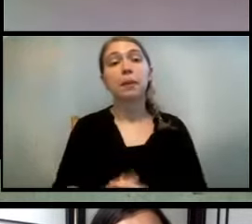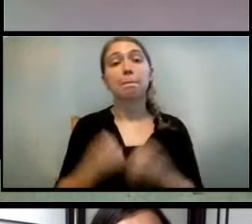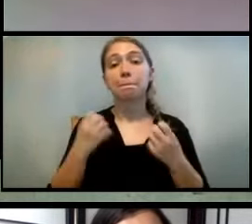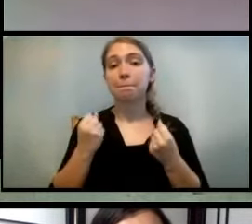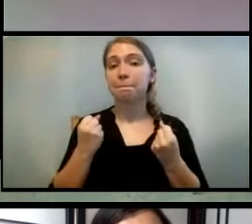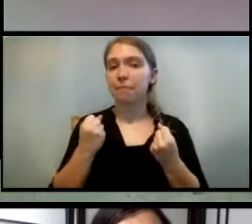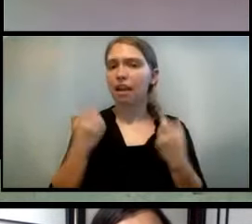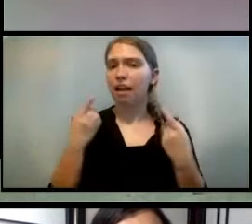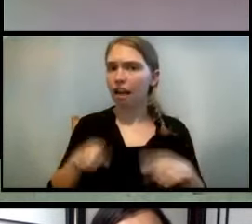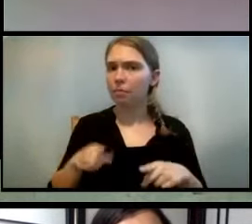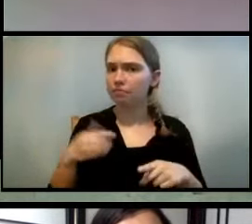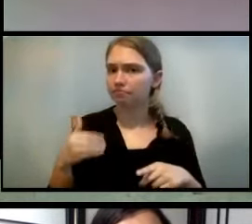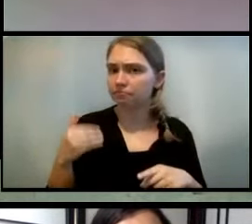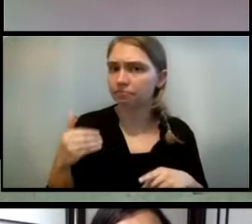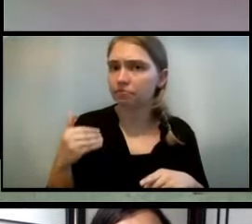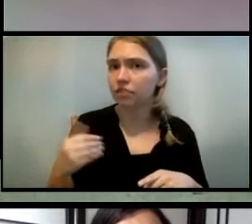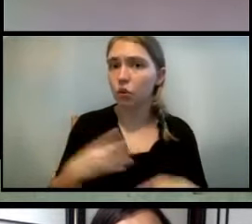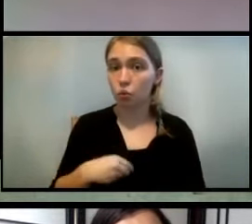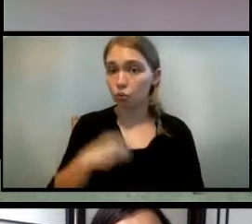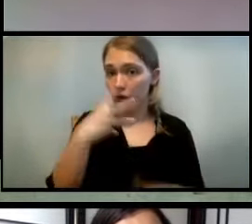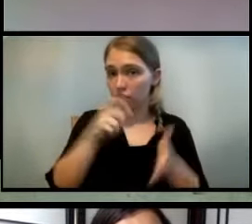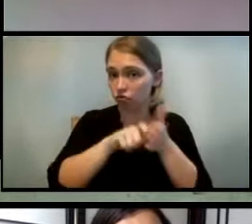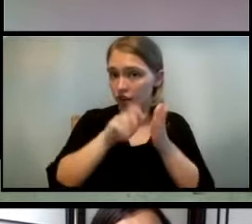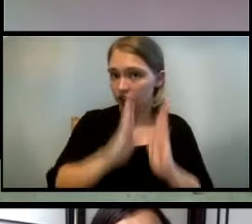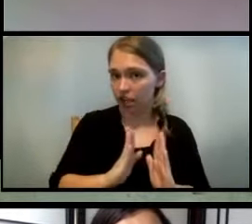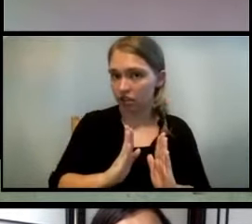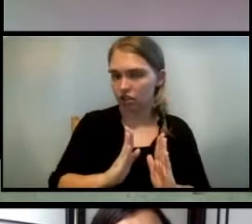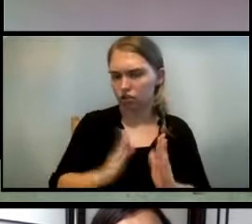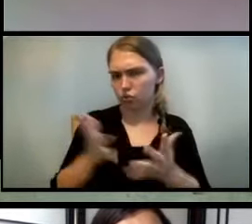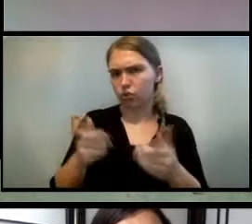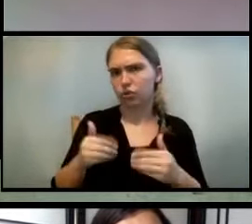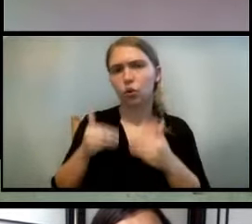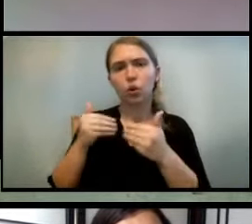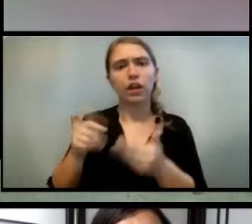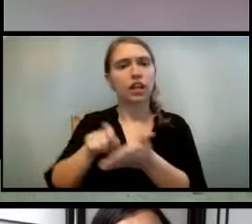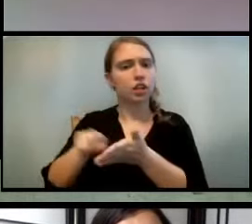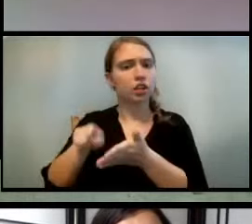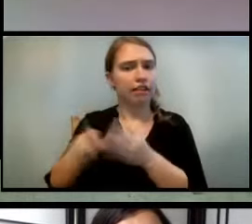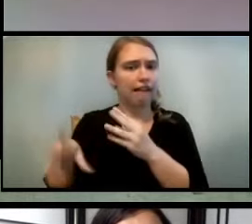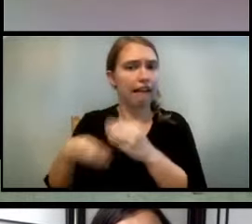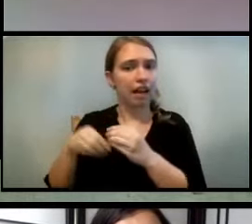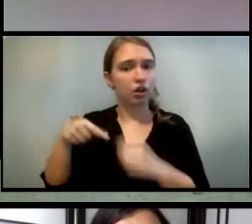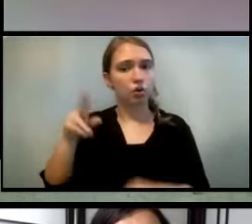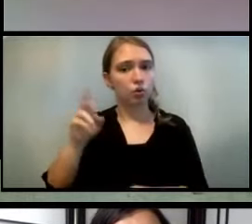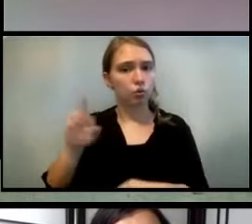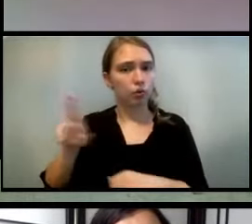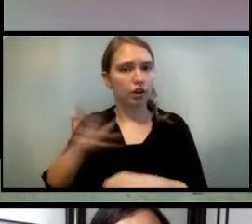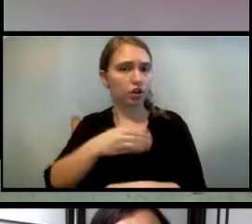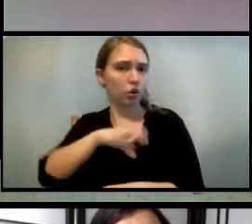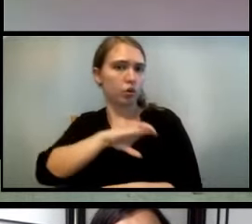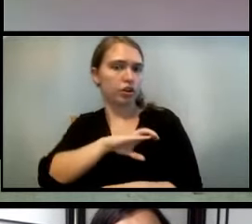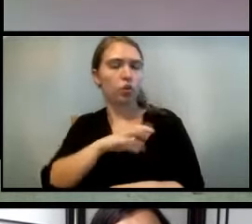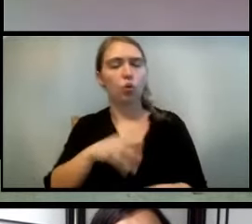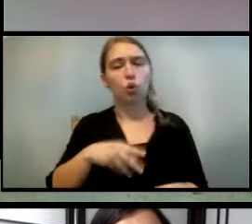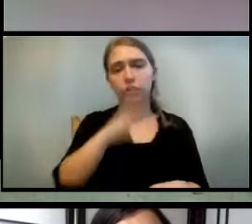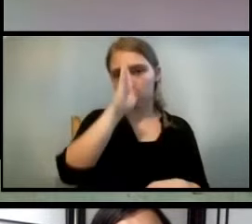let's say, white writers who decide to write queer characters into their stories, or white